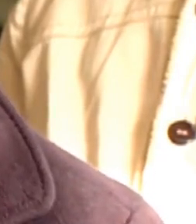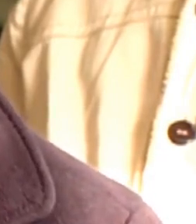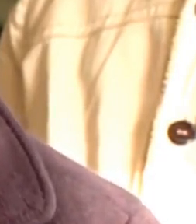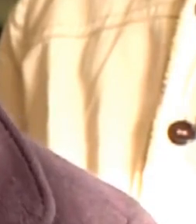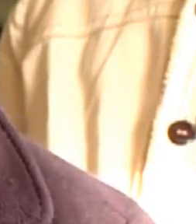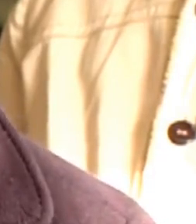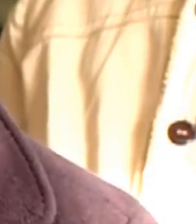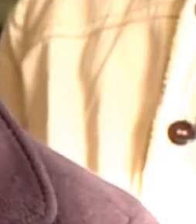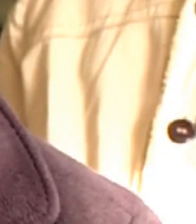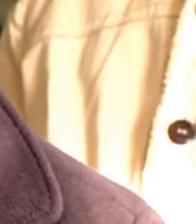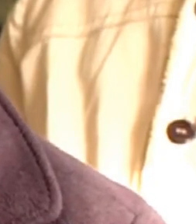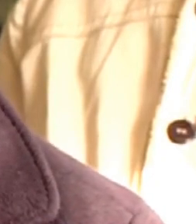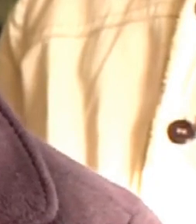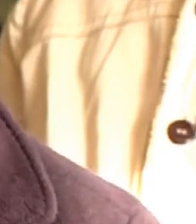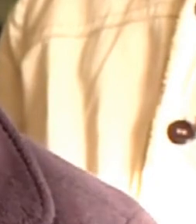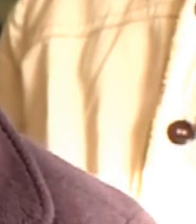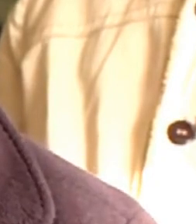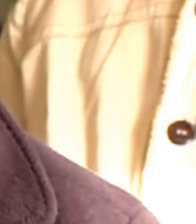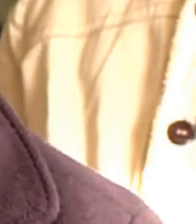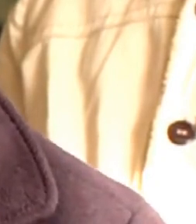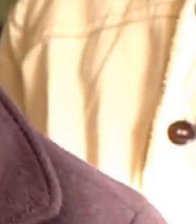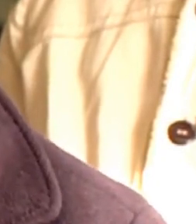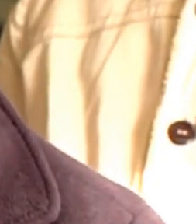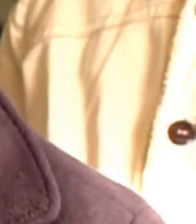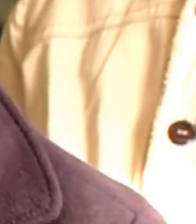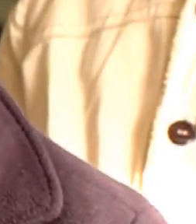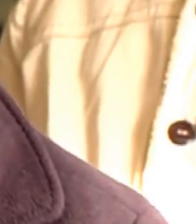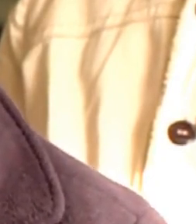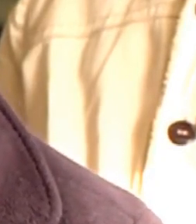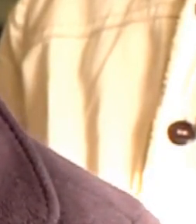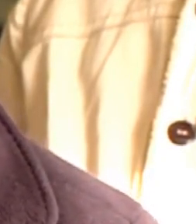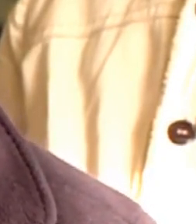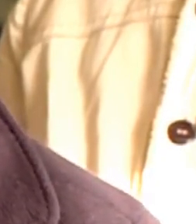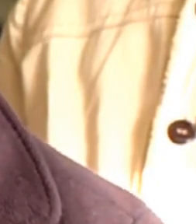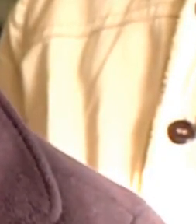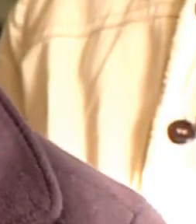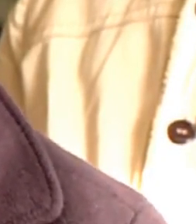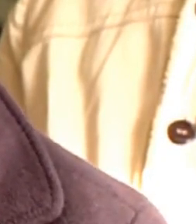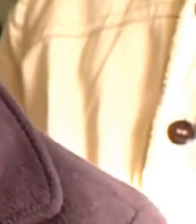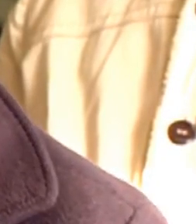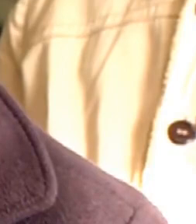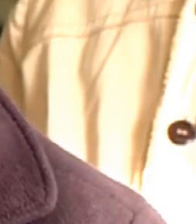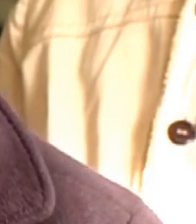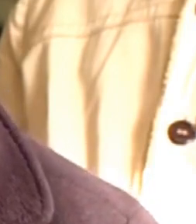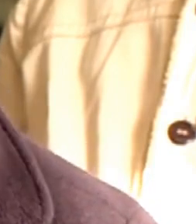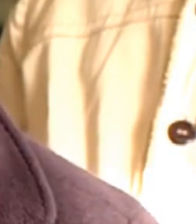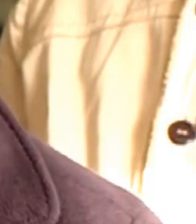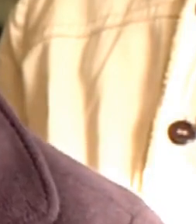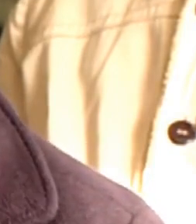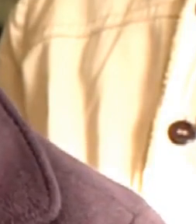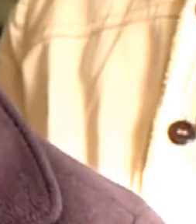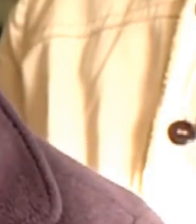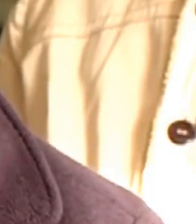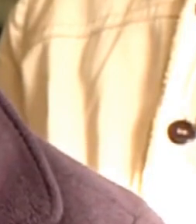silaphe umphakathi, kufuneka uqondisise ukuthi singabalaphi bendabuko